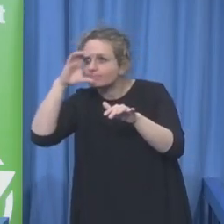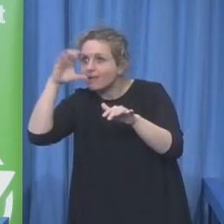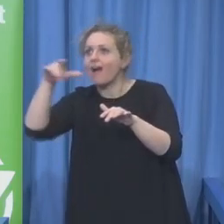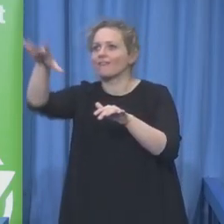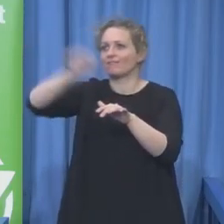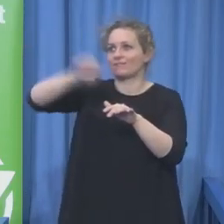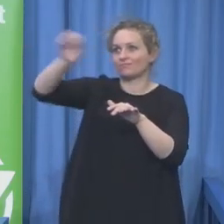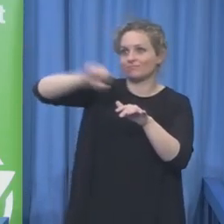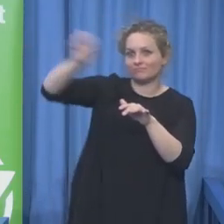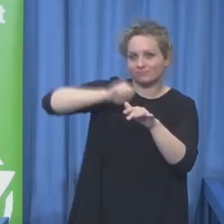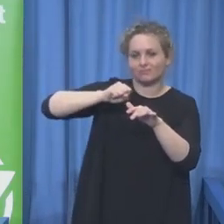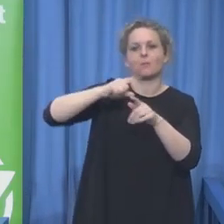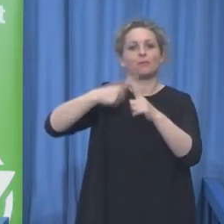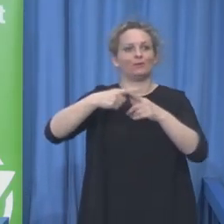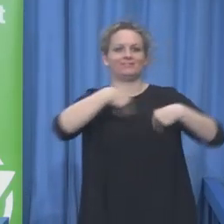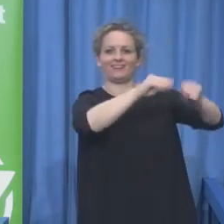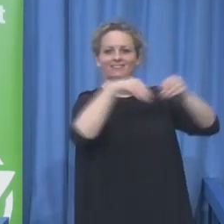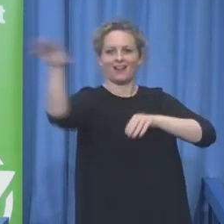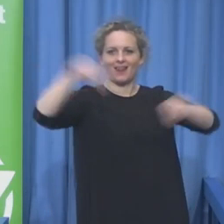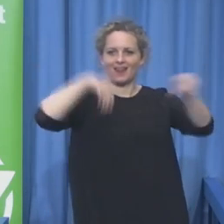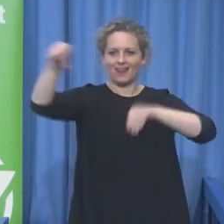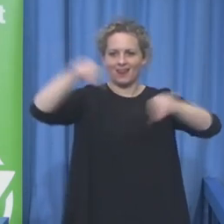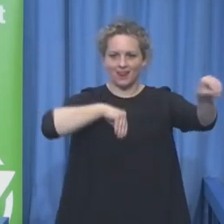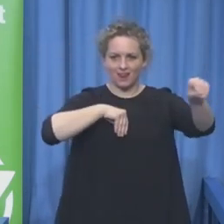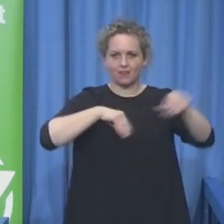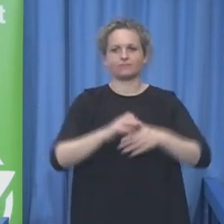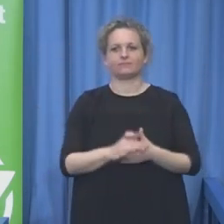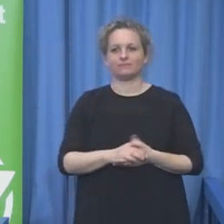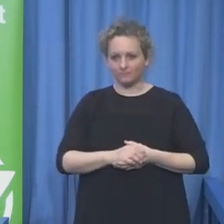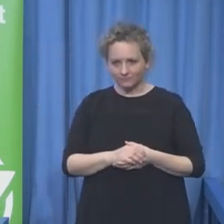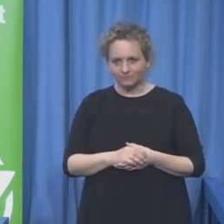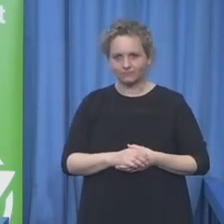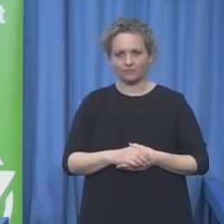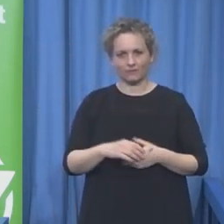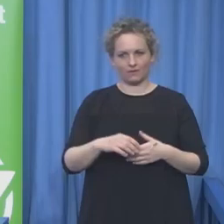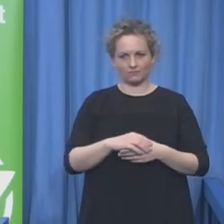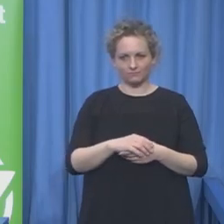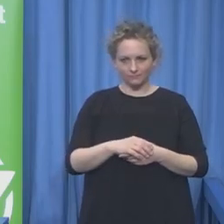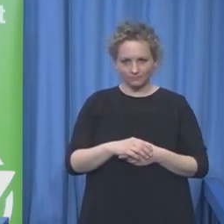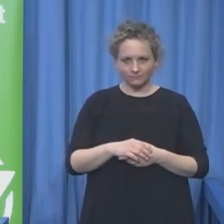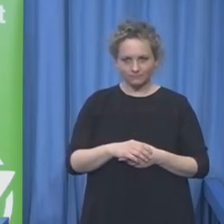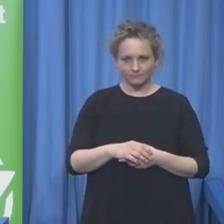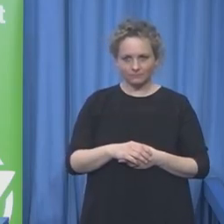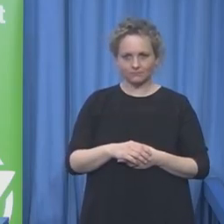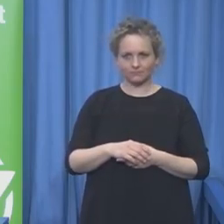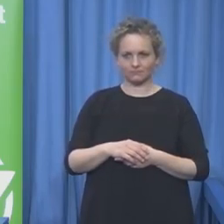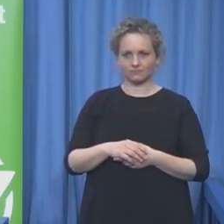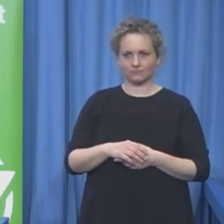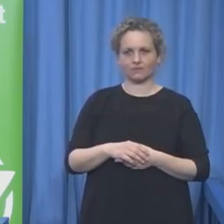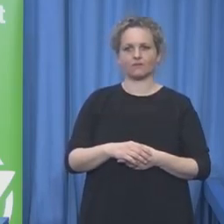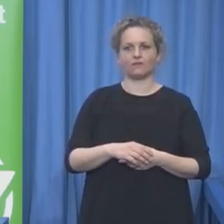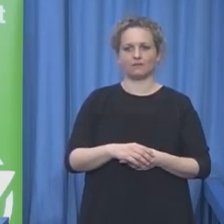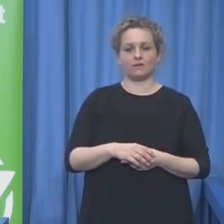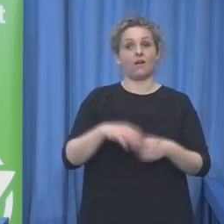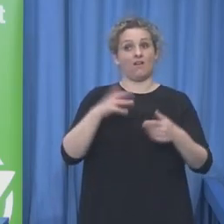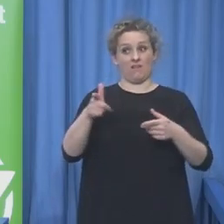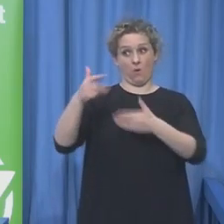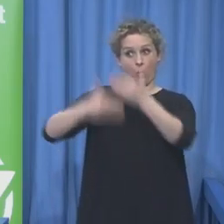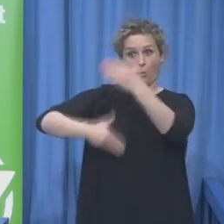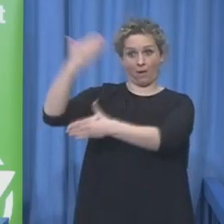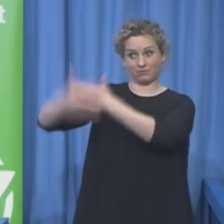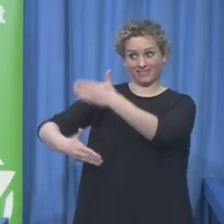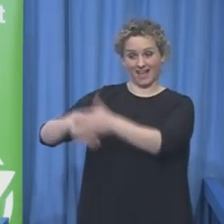is that in the integrated model, which is could be a bookshop or a coffee shop, each person can find their own path. Each